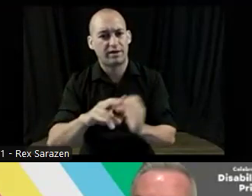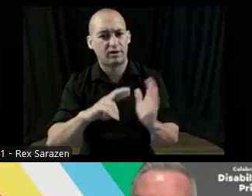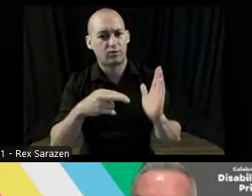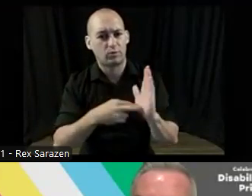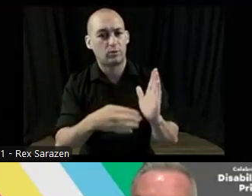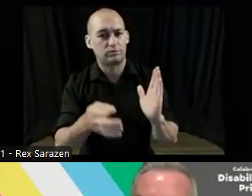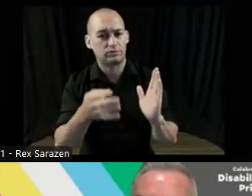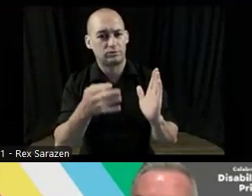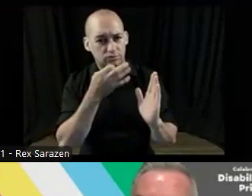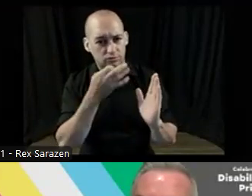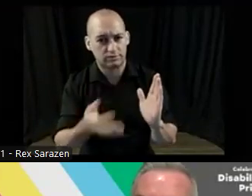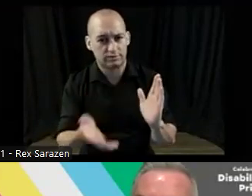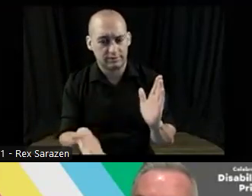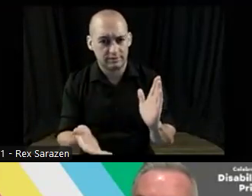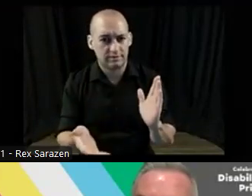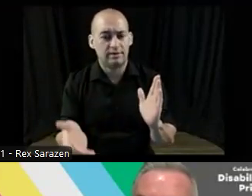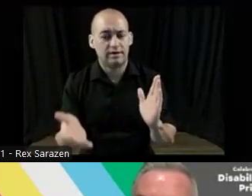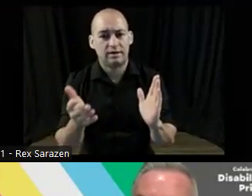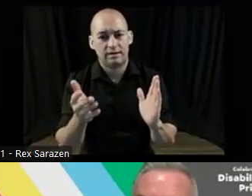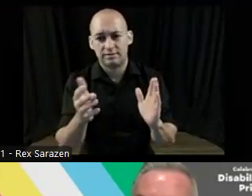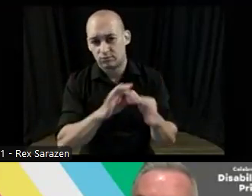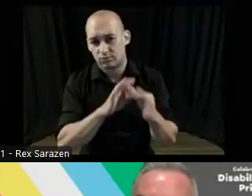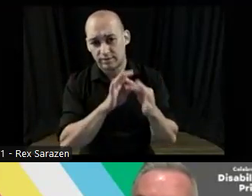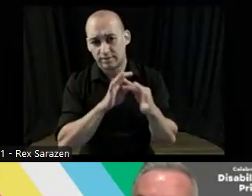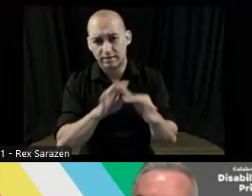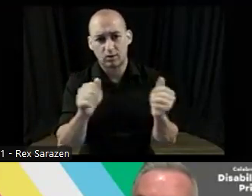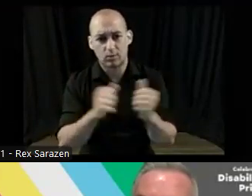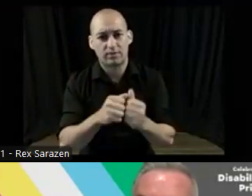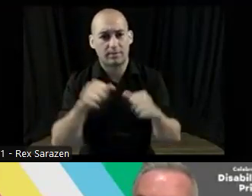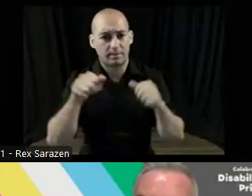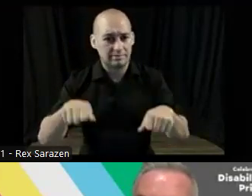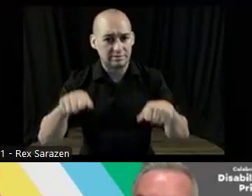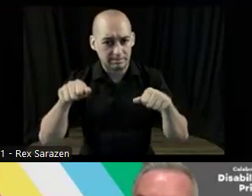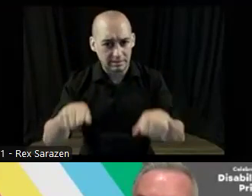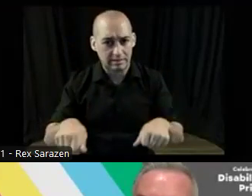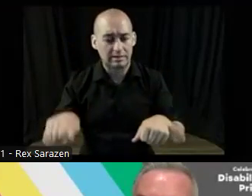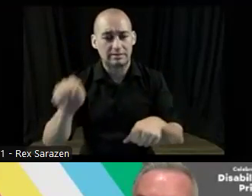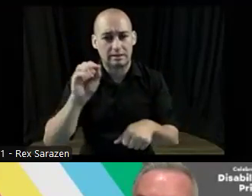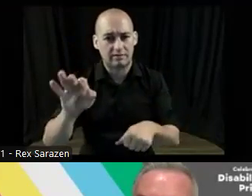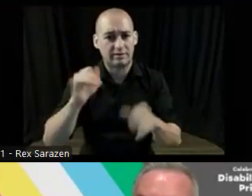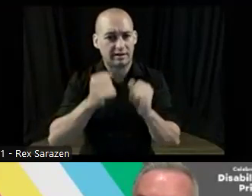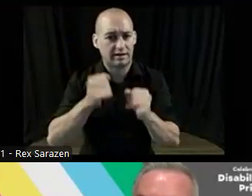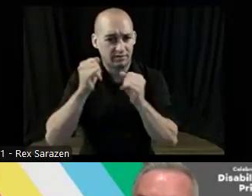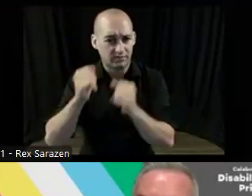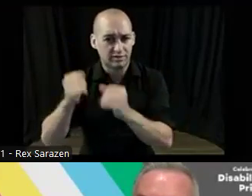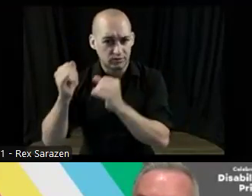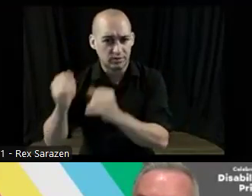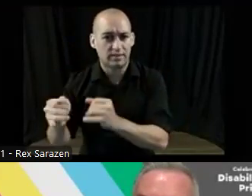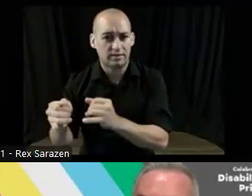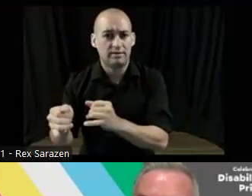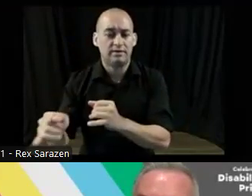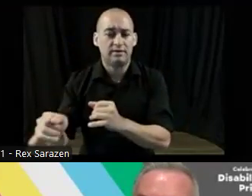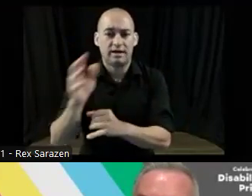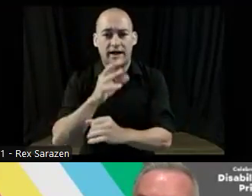soon. As for the possibilities of the individual and the